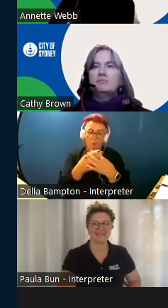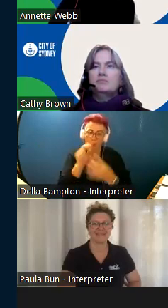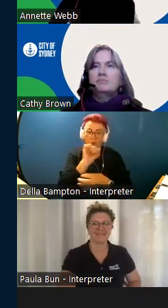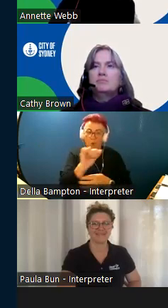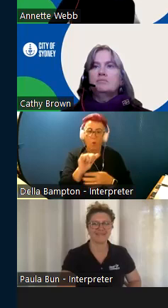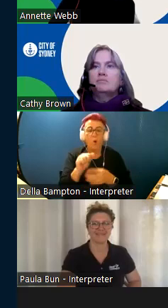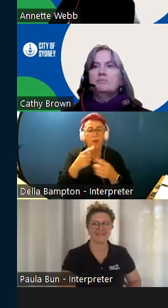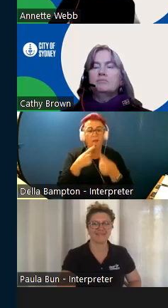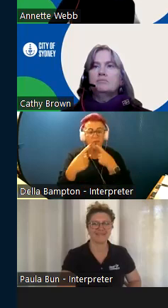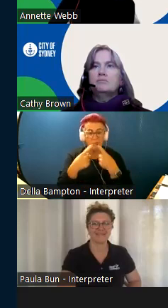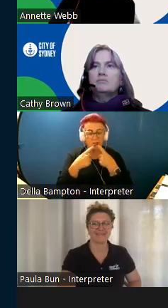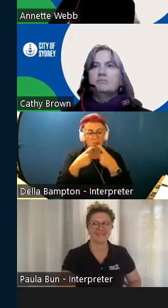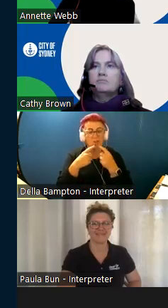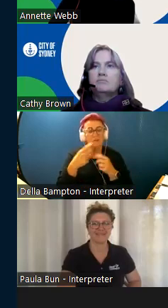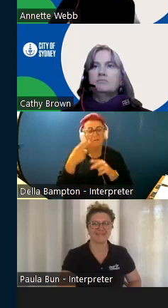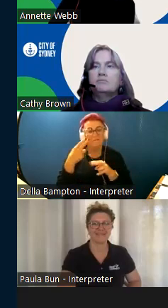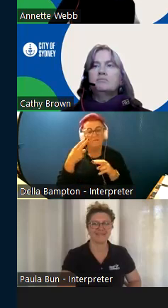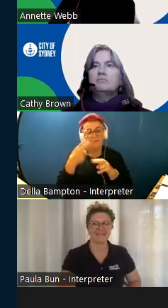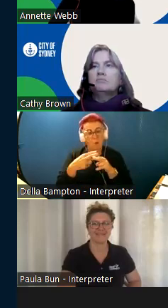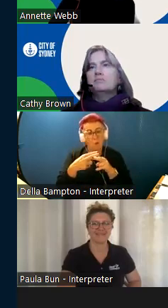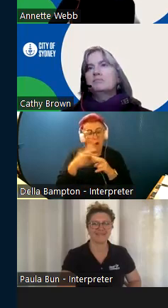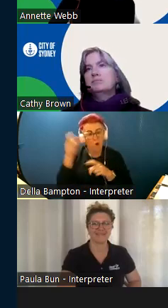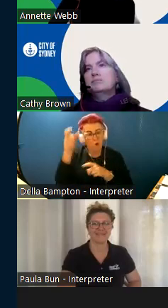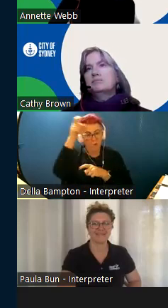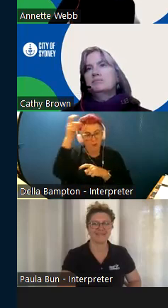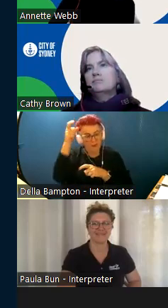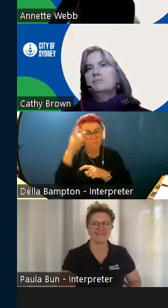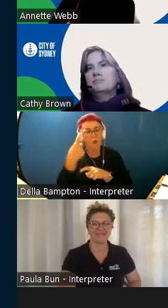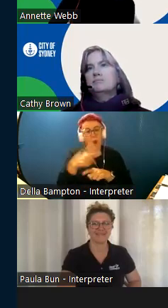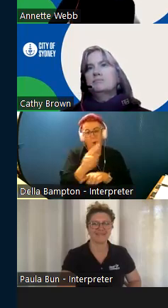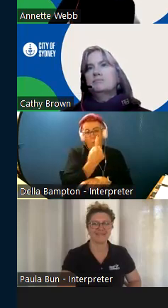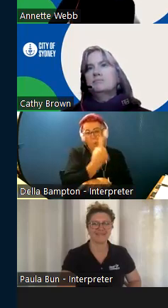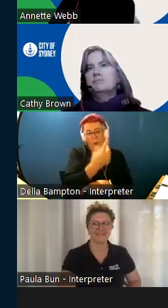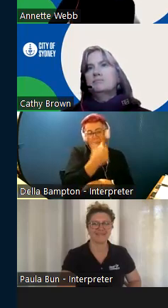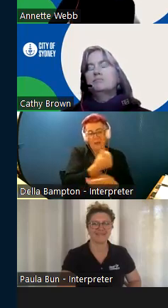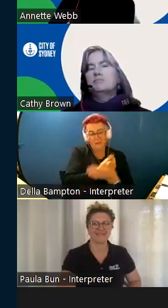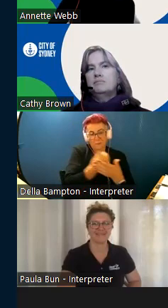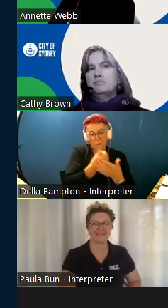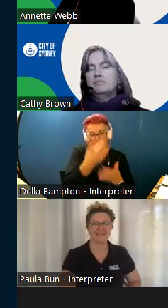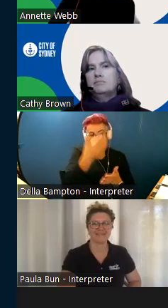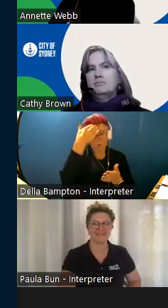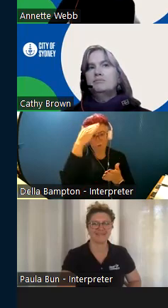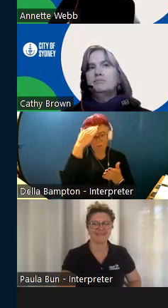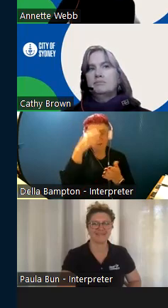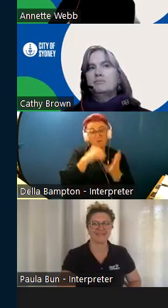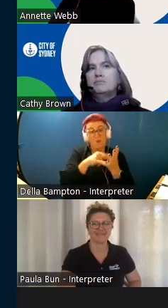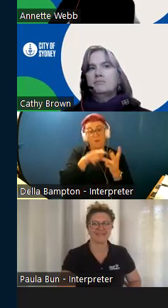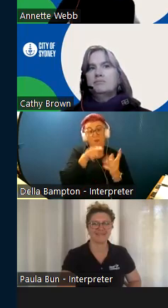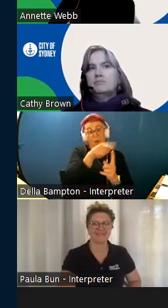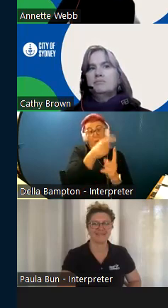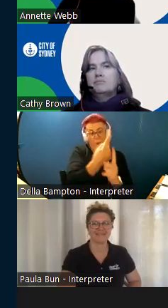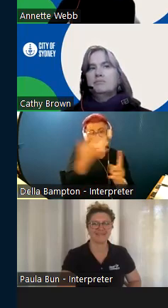creatives, but only one of you has permanent residency, and that the one that has permanent residency would need to be the applicant. But